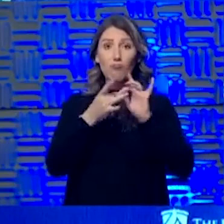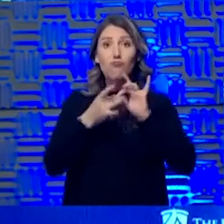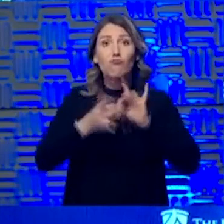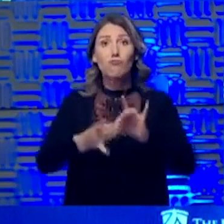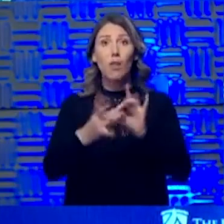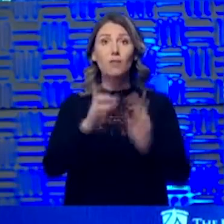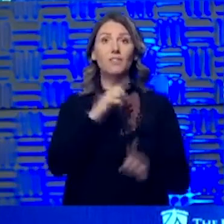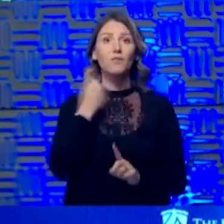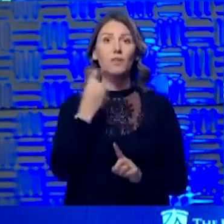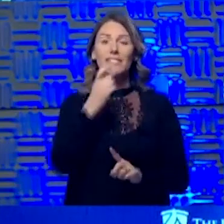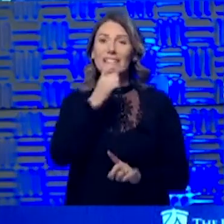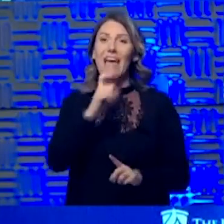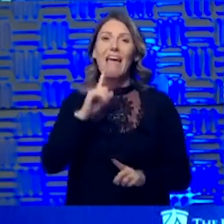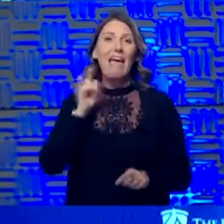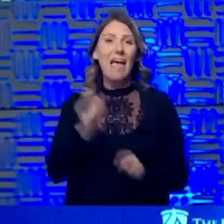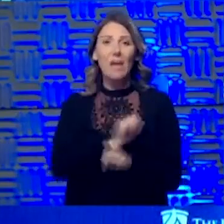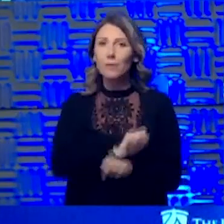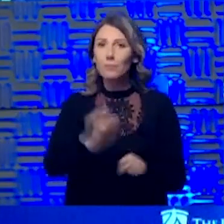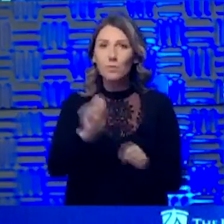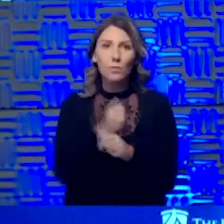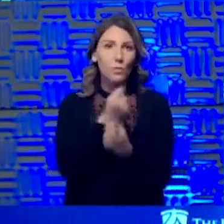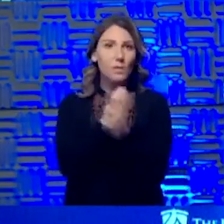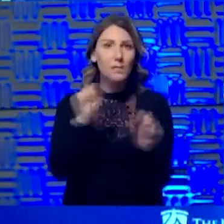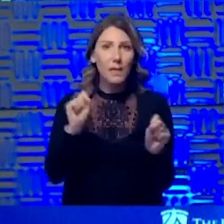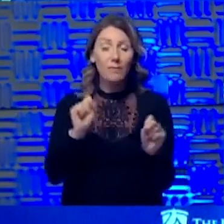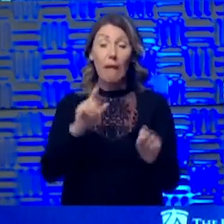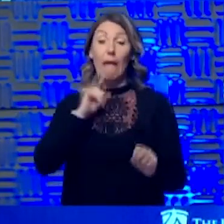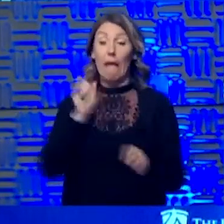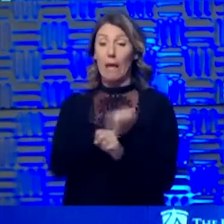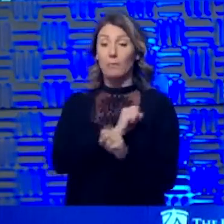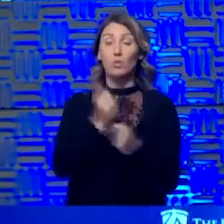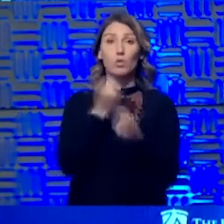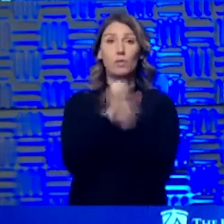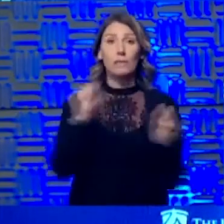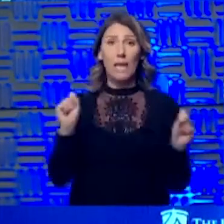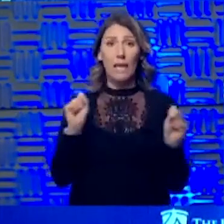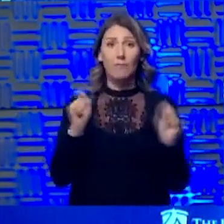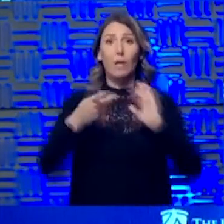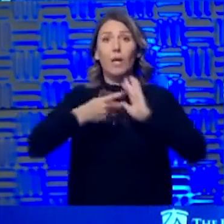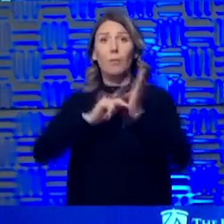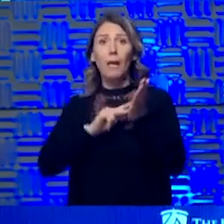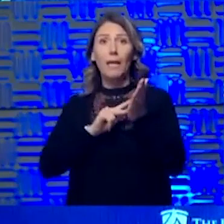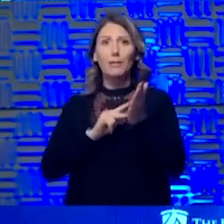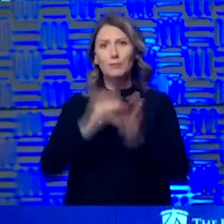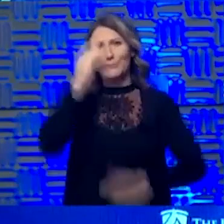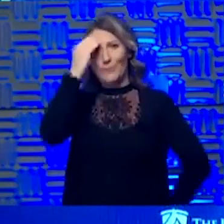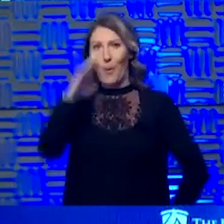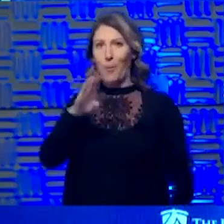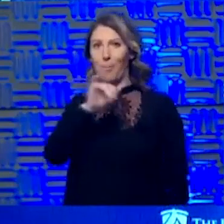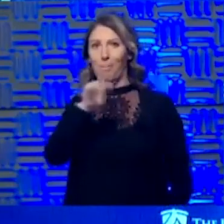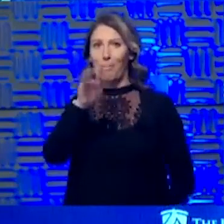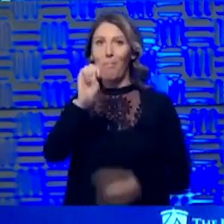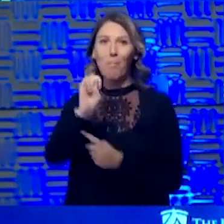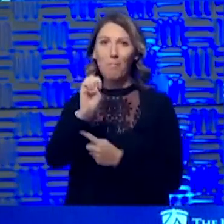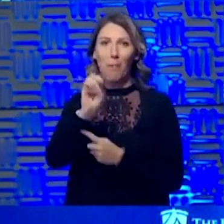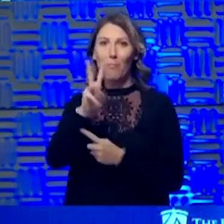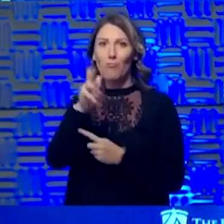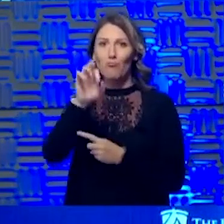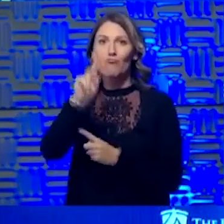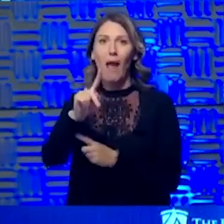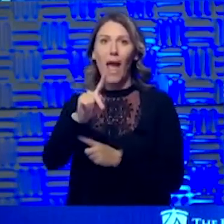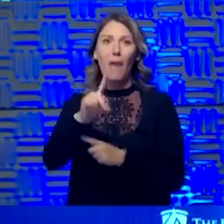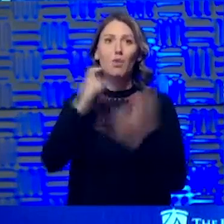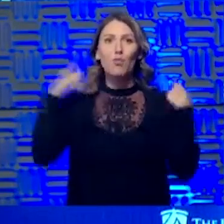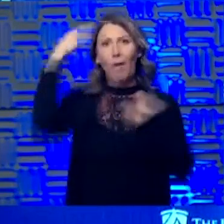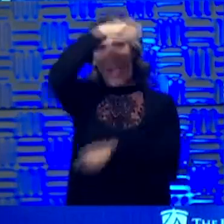absolute safety. Absolute safety is give me the bubble wrap and I'll just stay inside, and the only time I'll come out of the bubble wrap is take a shower